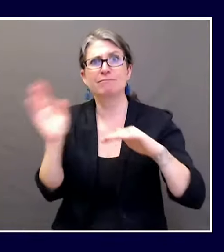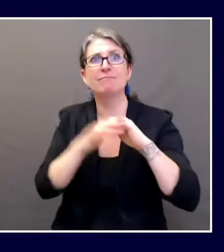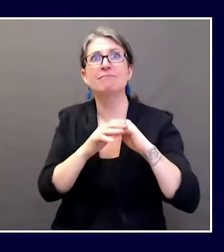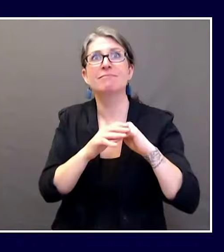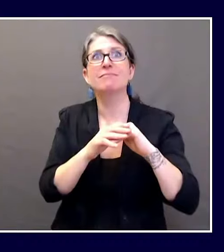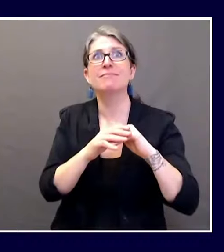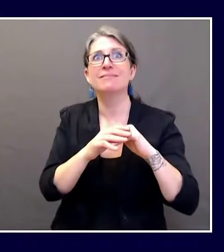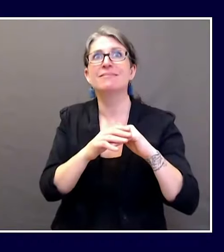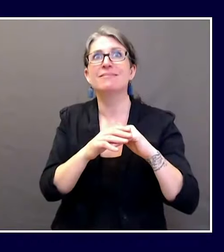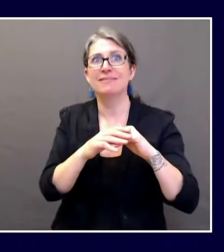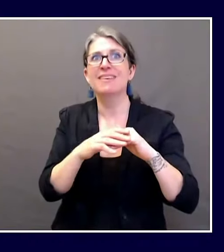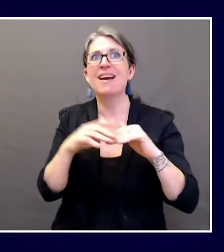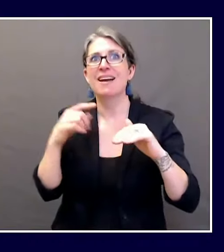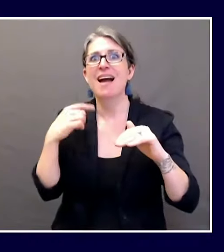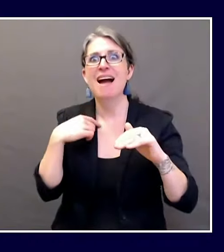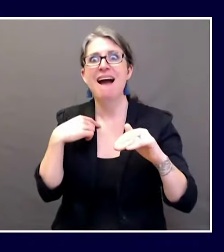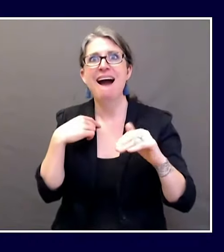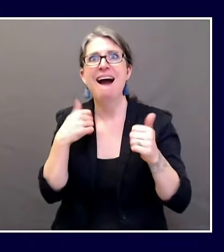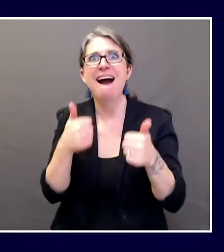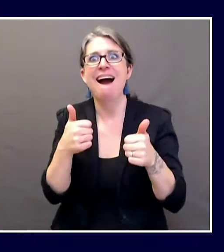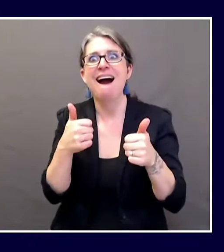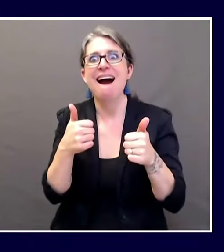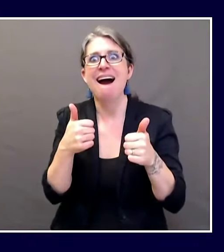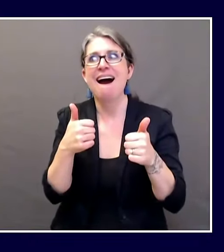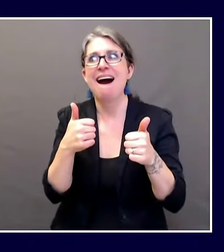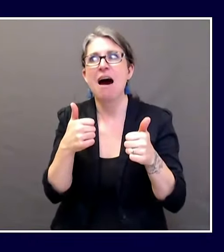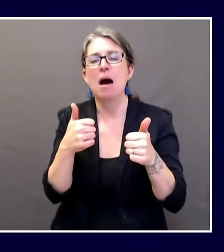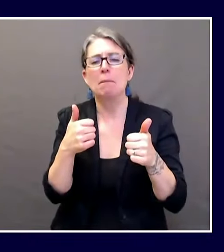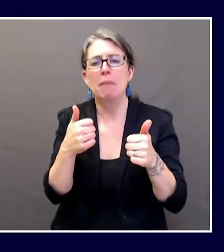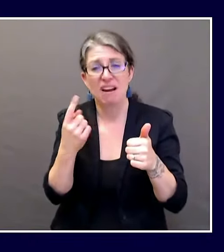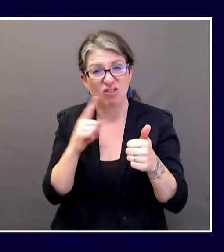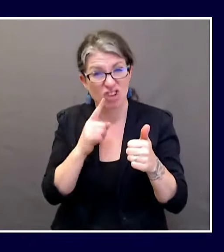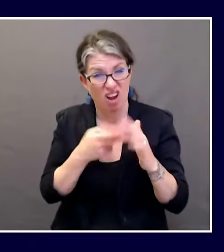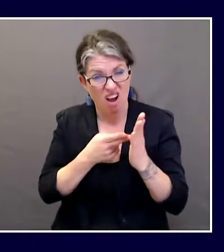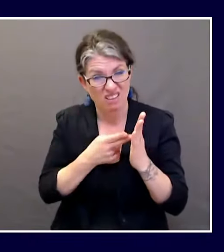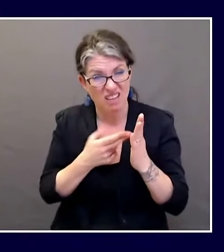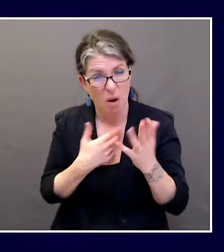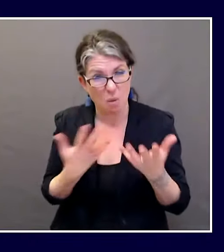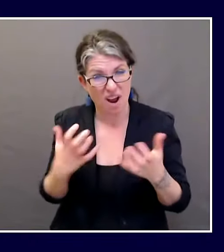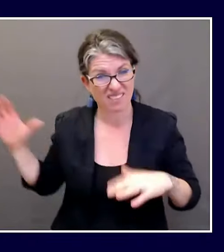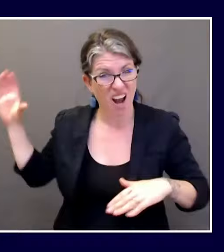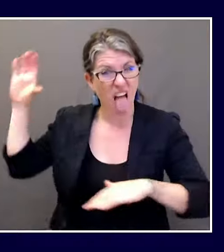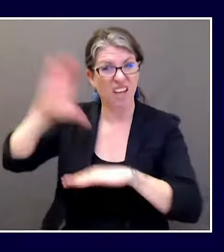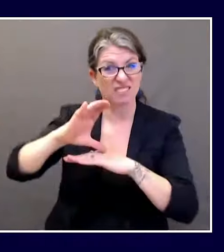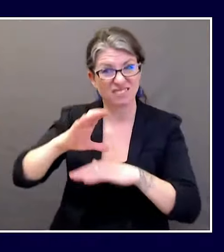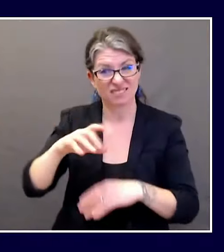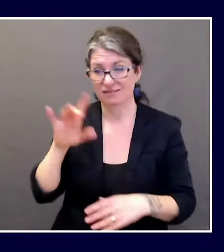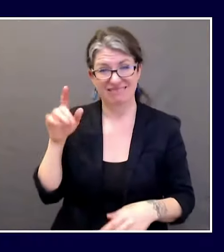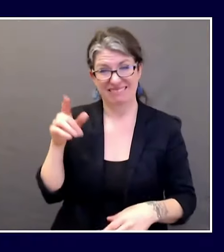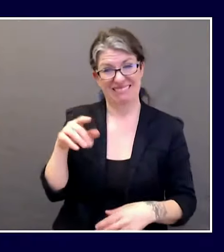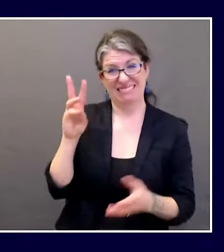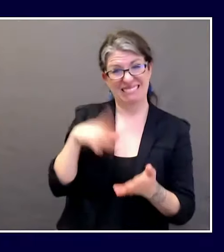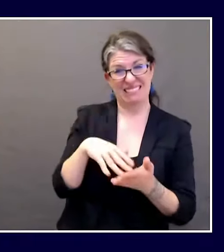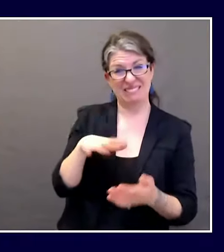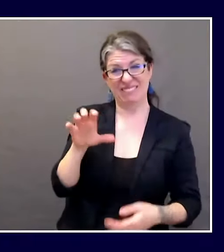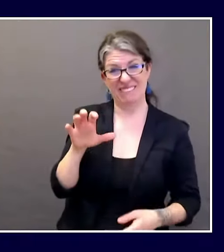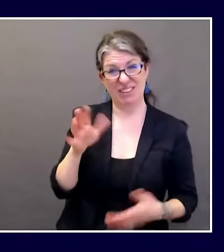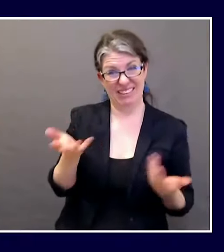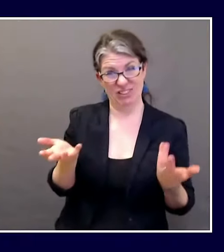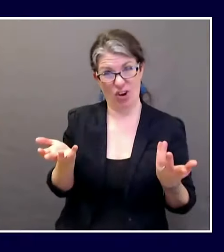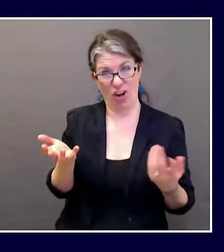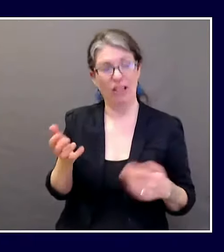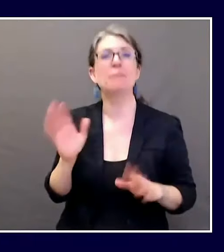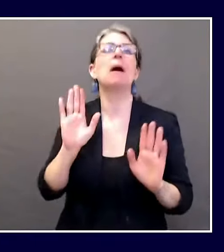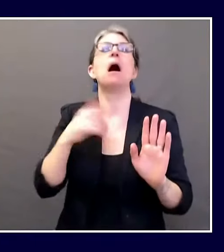so I'll believe it when I see it on April 5th. Okay, thanks. And I just had